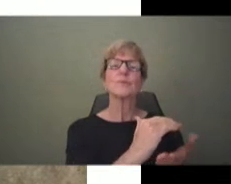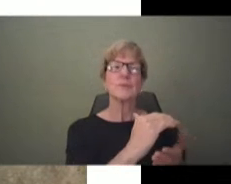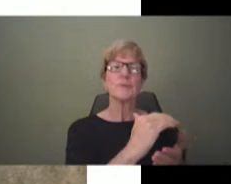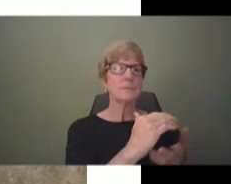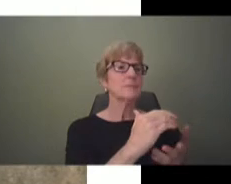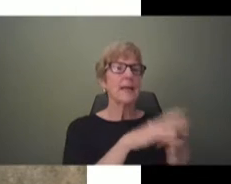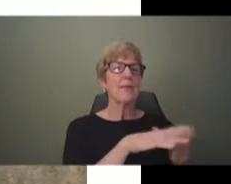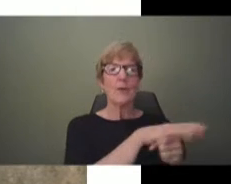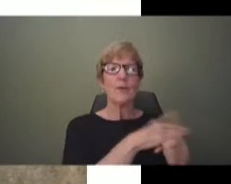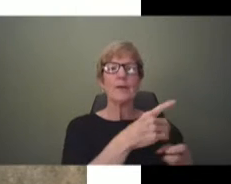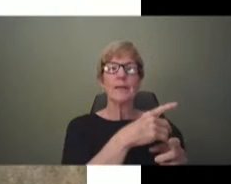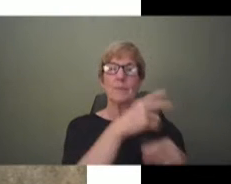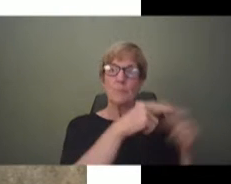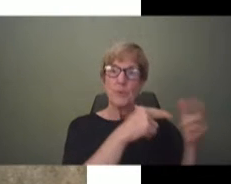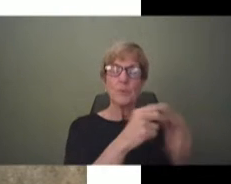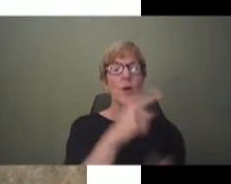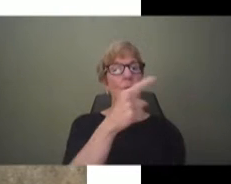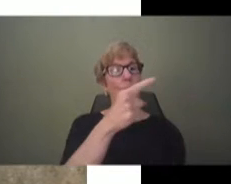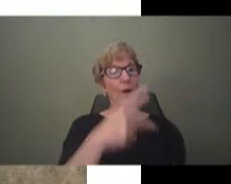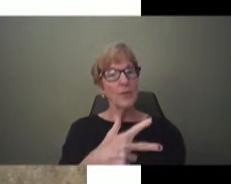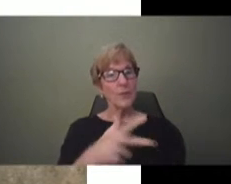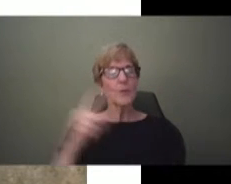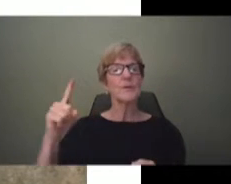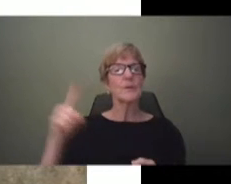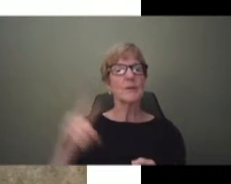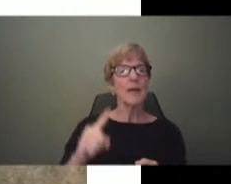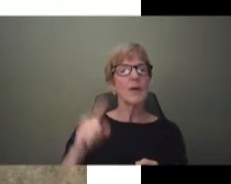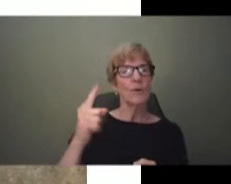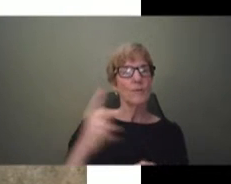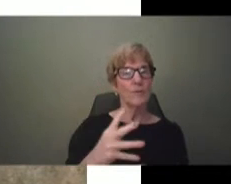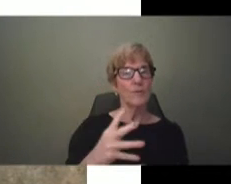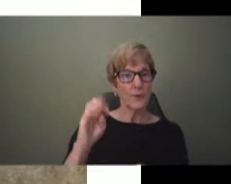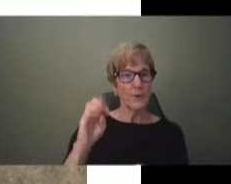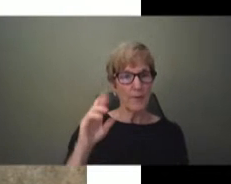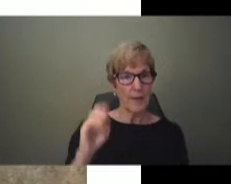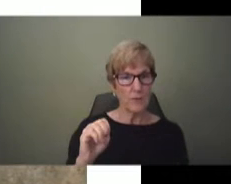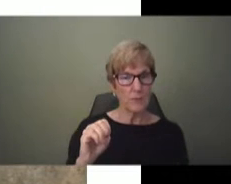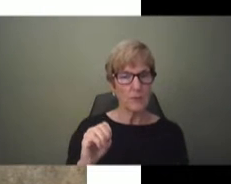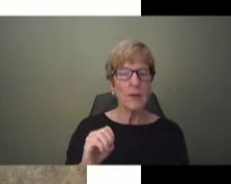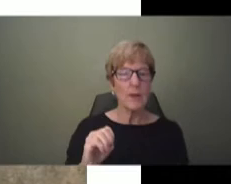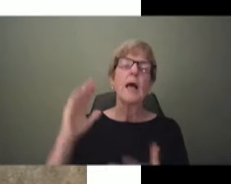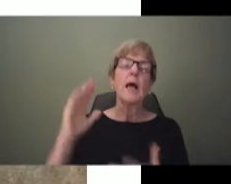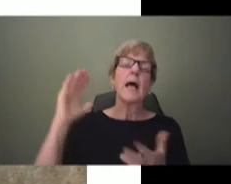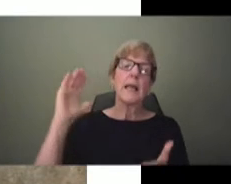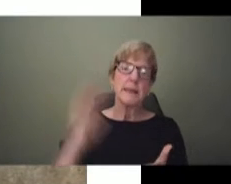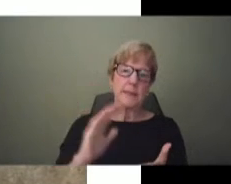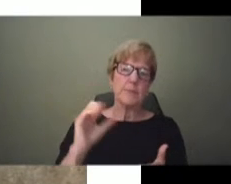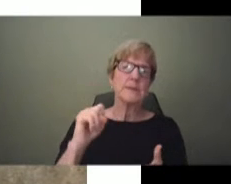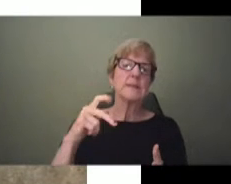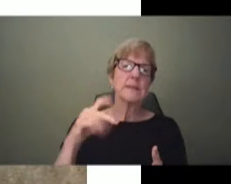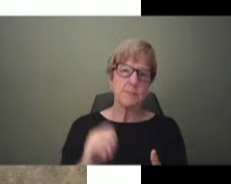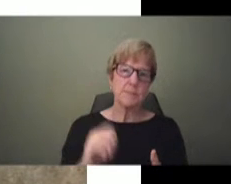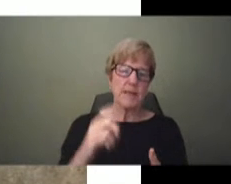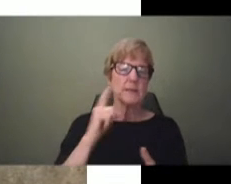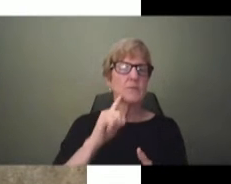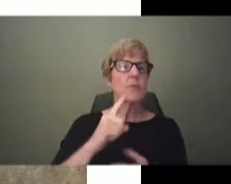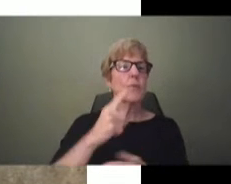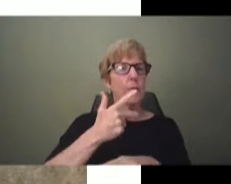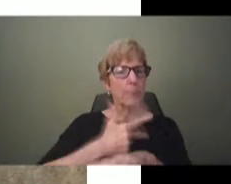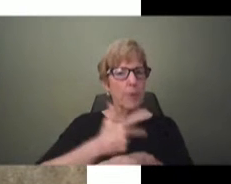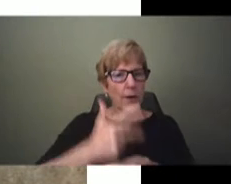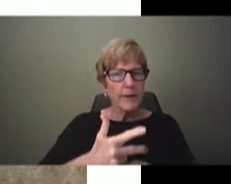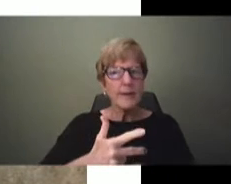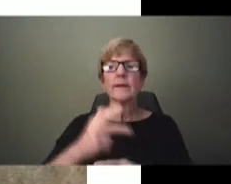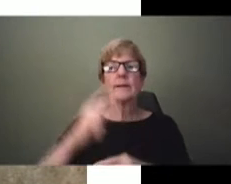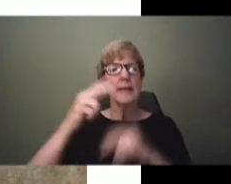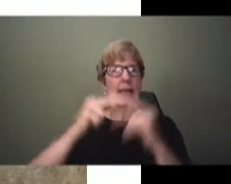1/3 to one4 of an acre minimizing available space for the building footprint parking and amenities